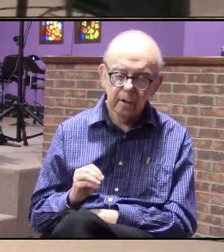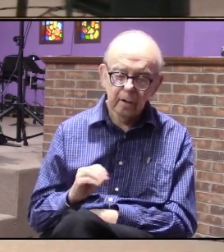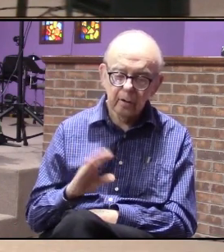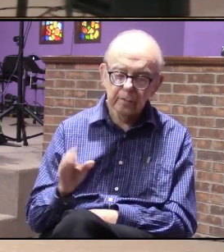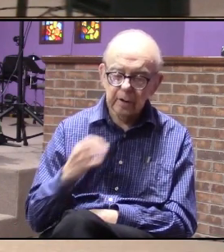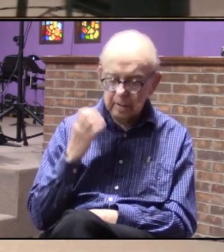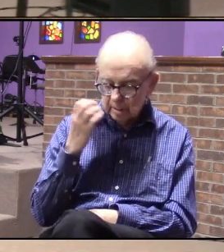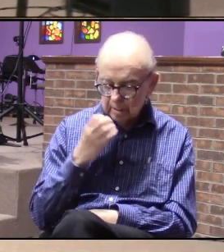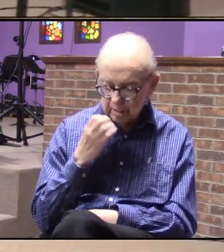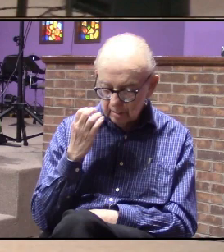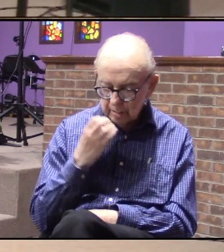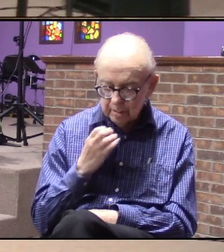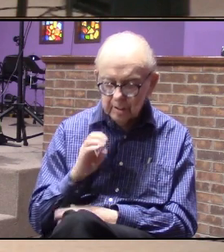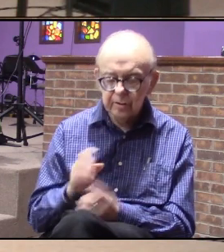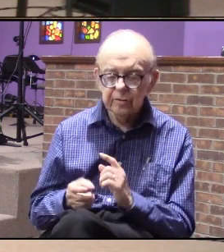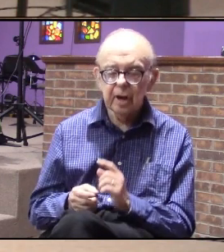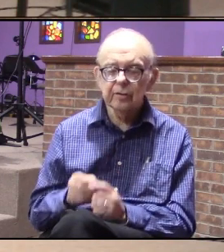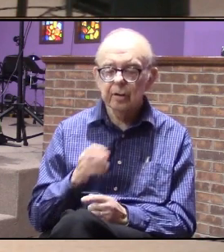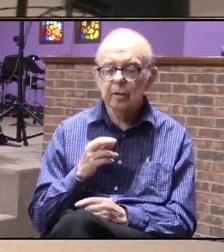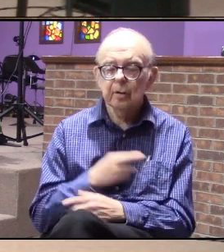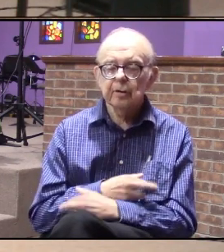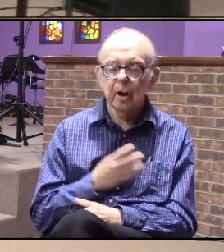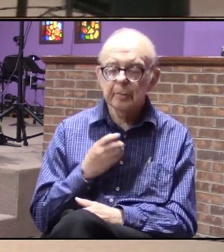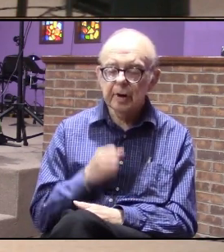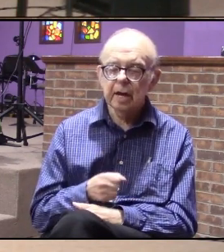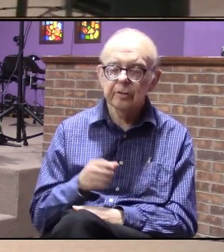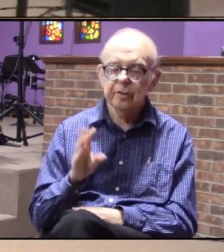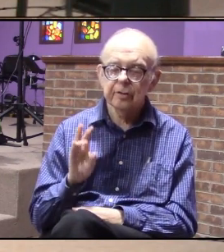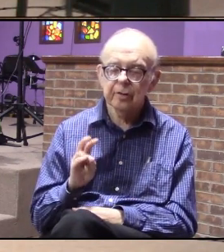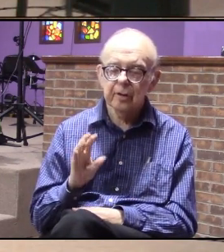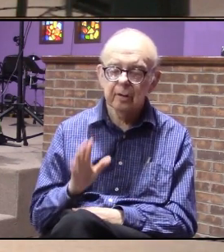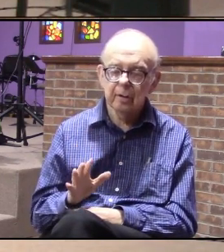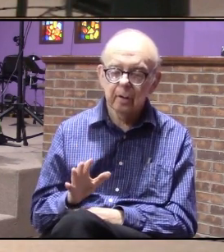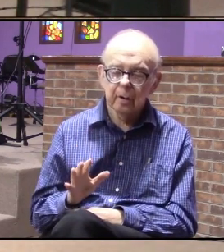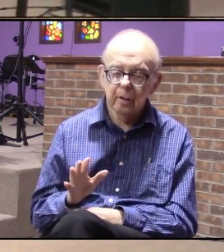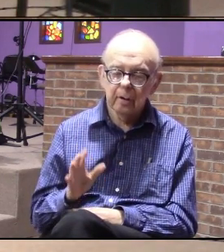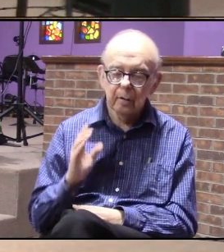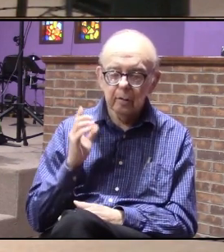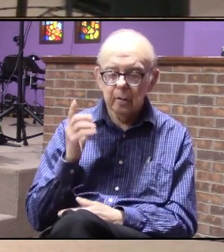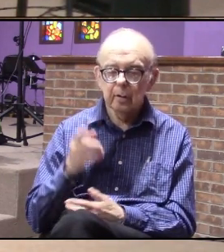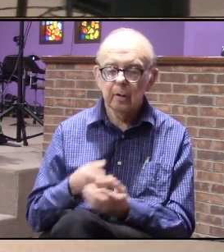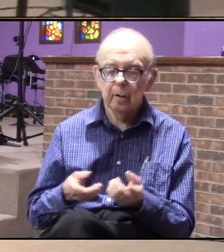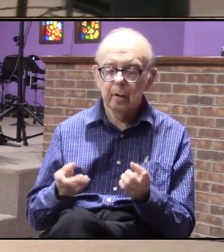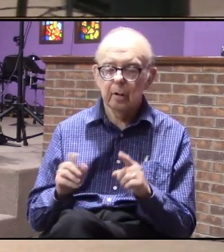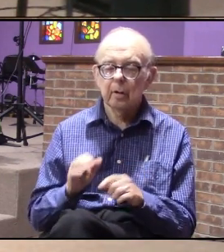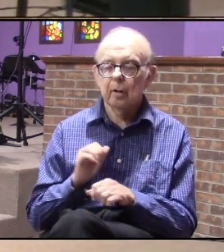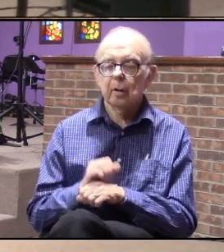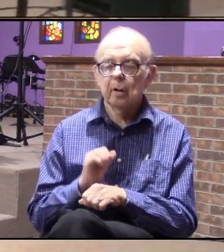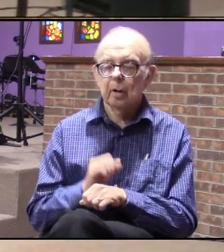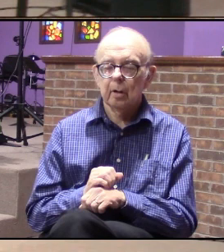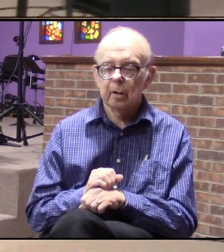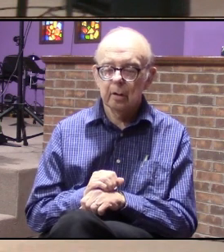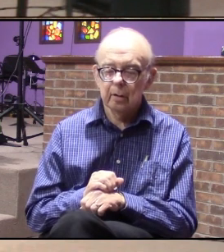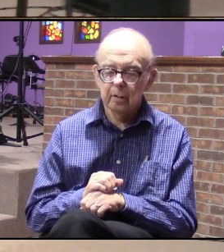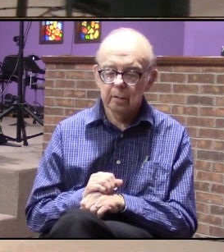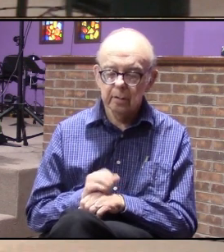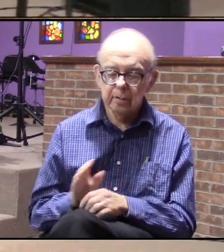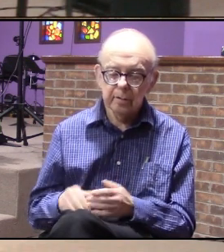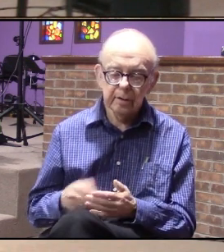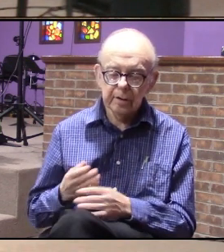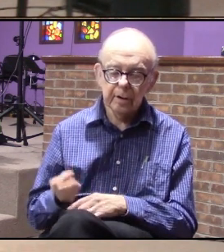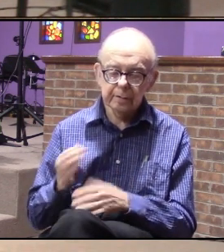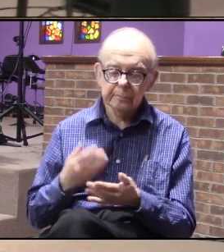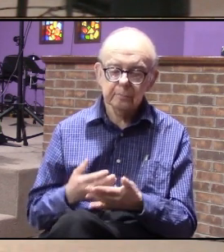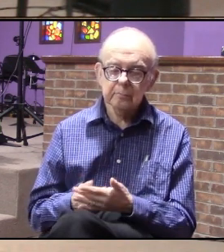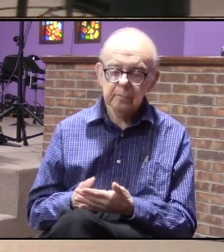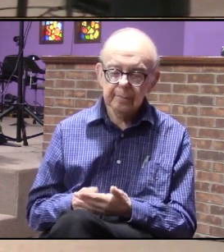they're trying to do 74, 75. Basically, what's going to happen is you're going to work the day you're born. They're